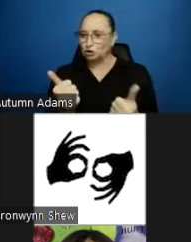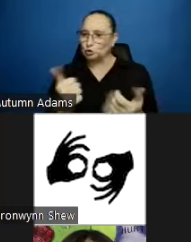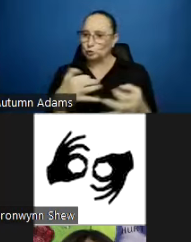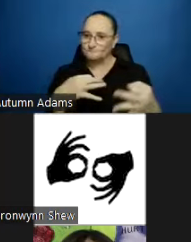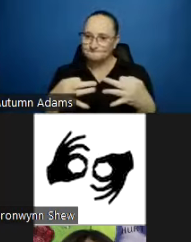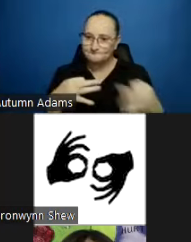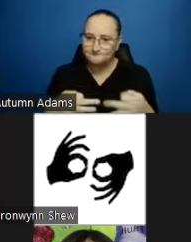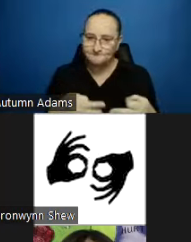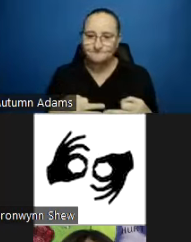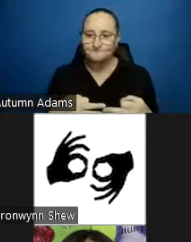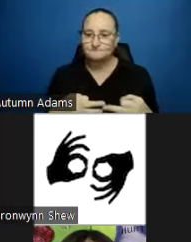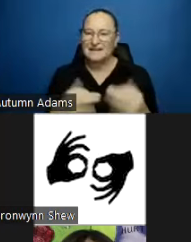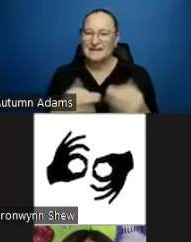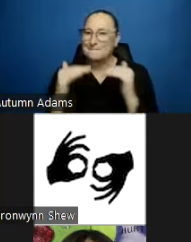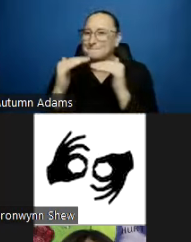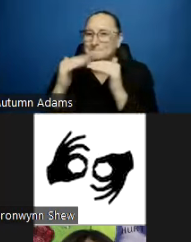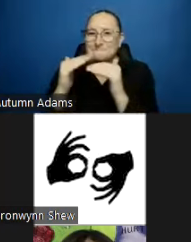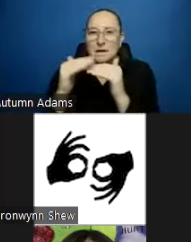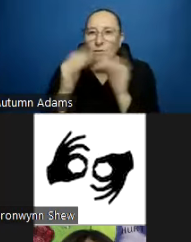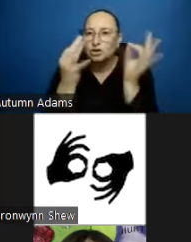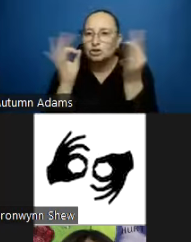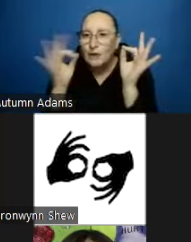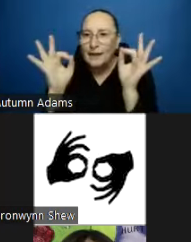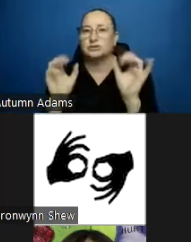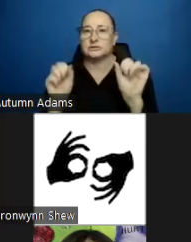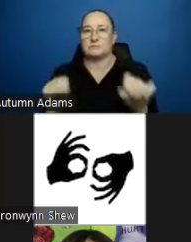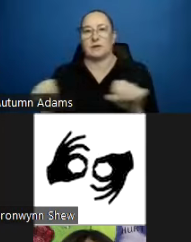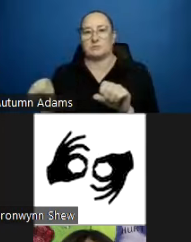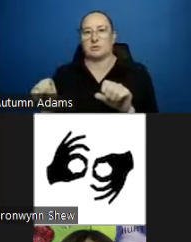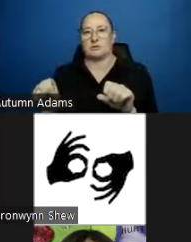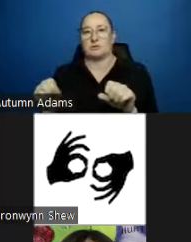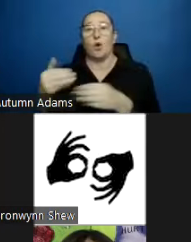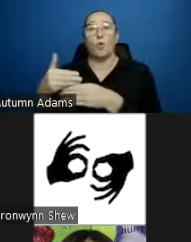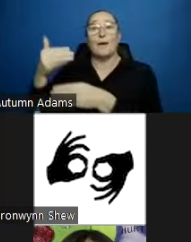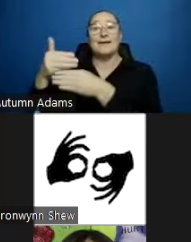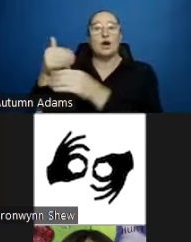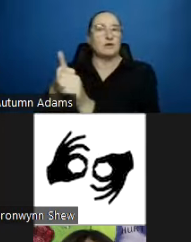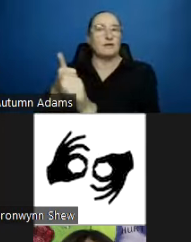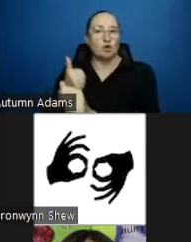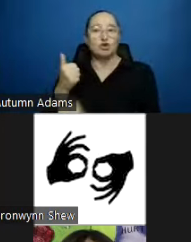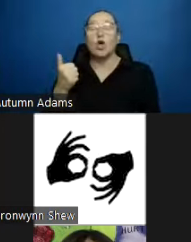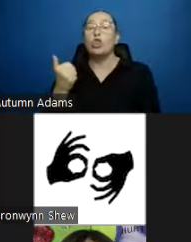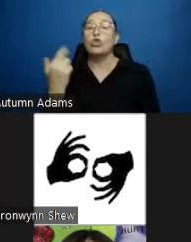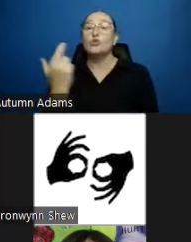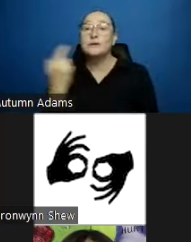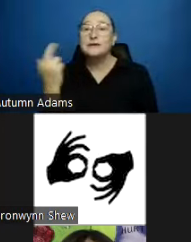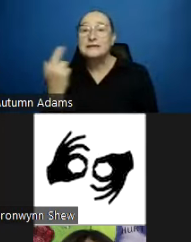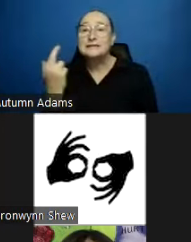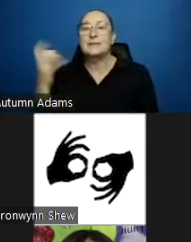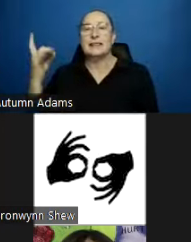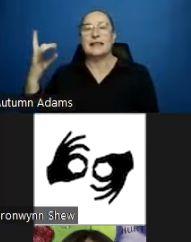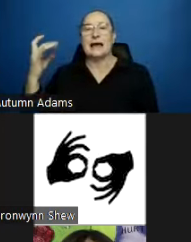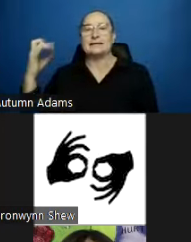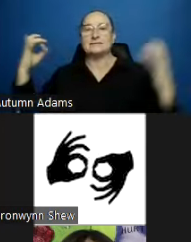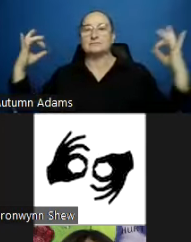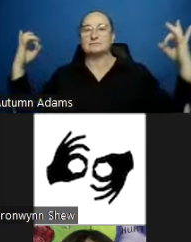with as minimal distractions as possible. Avoid windows. The reason for that is because of the lighting. The